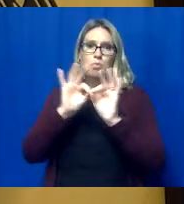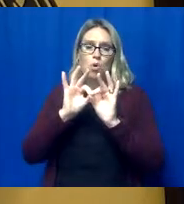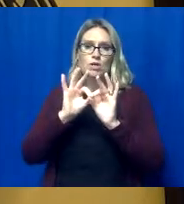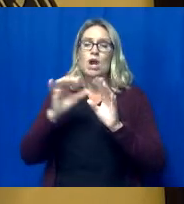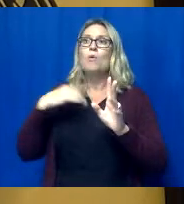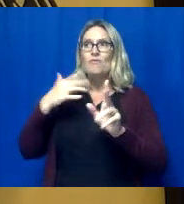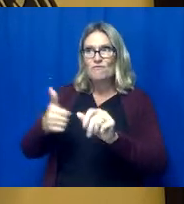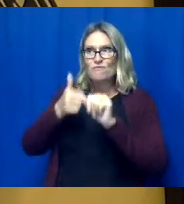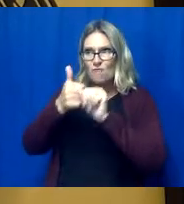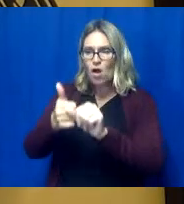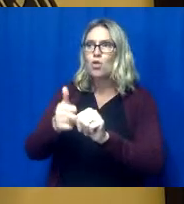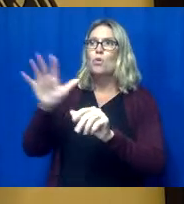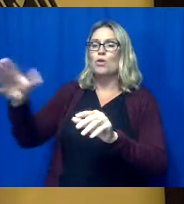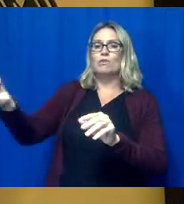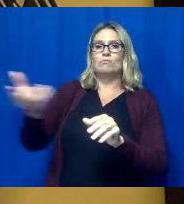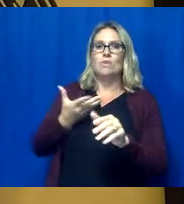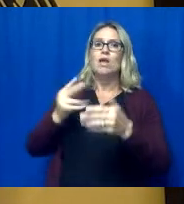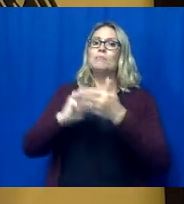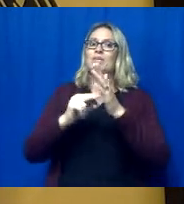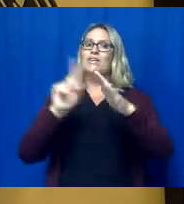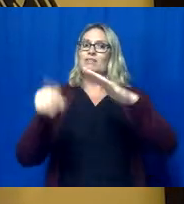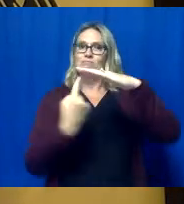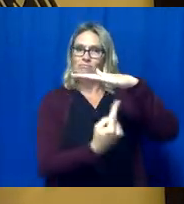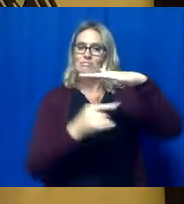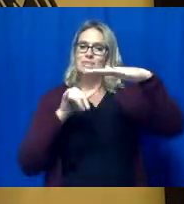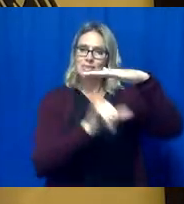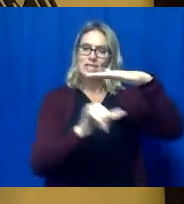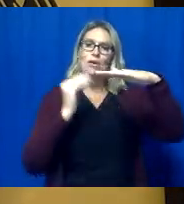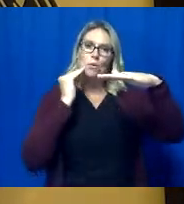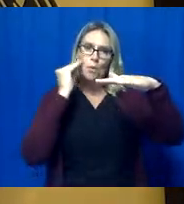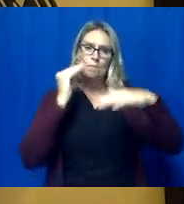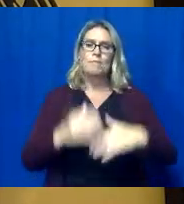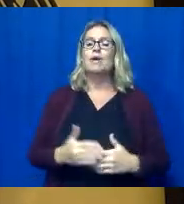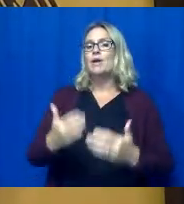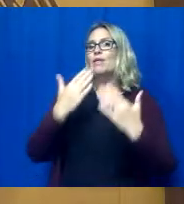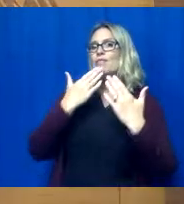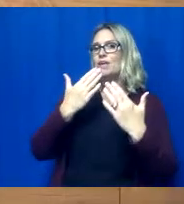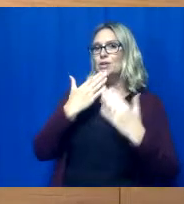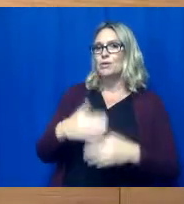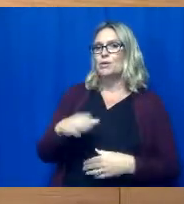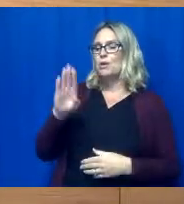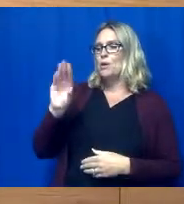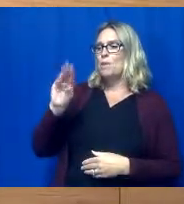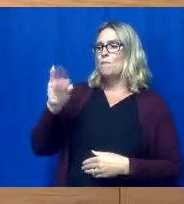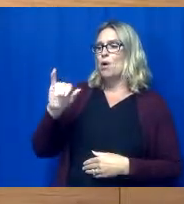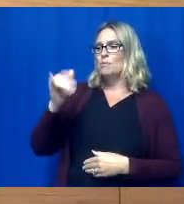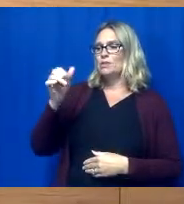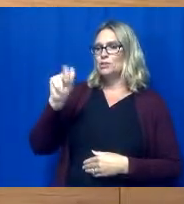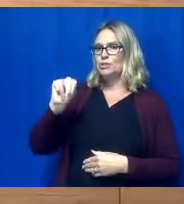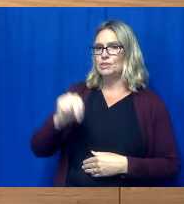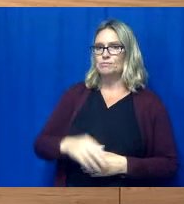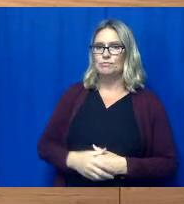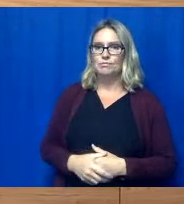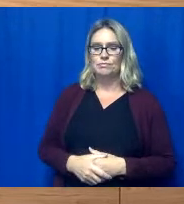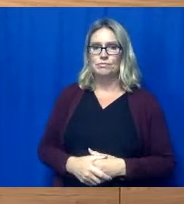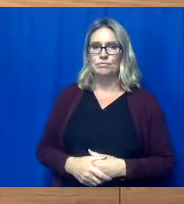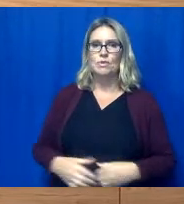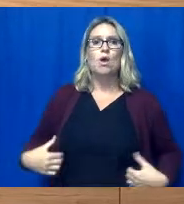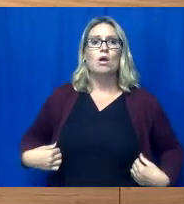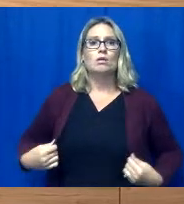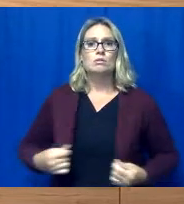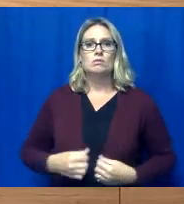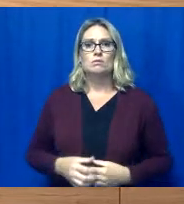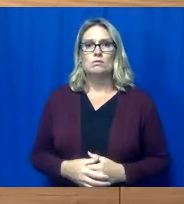those directives to self-isolate, et cetera. Thank you, Doctor. Thank you, Mr. Bateman. Bobby Jean McKinnon, CBC. Get a follow-up, Bruce? I'm trying to